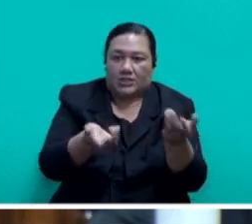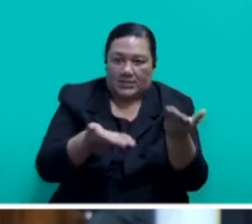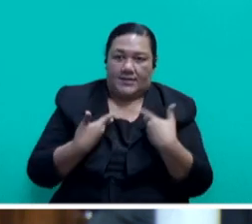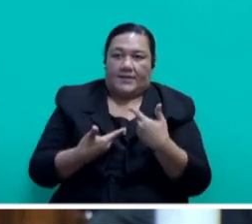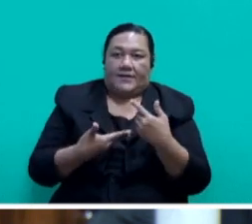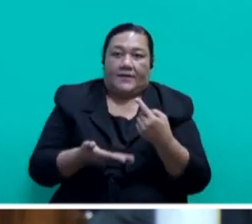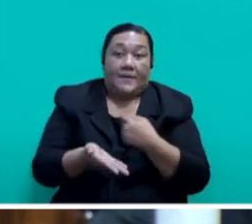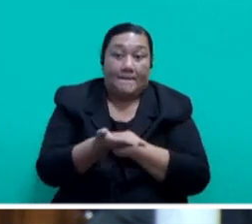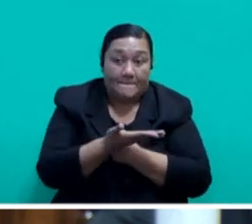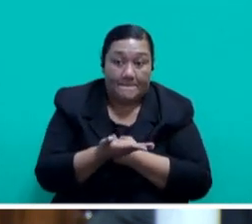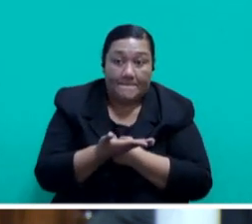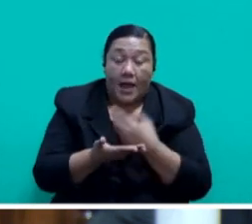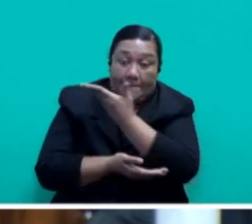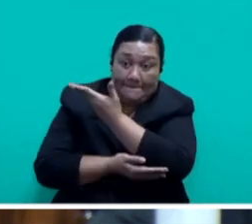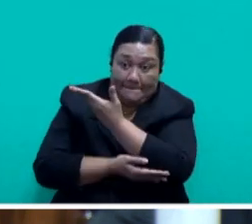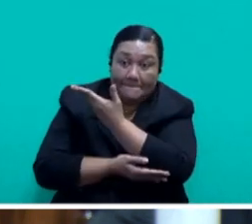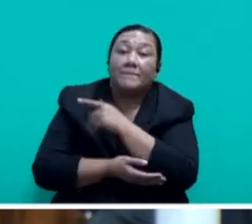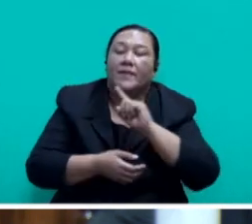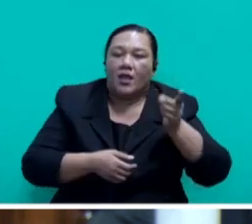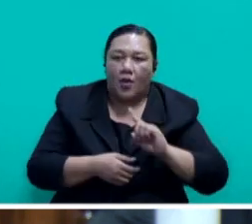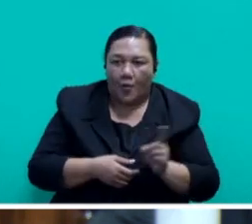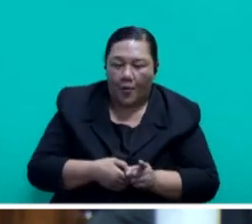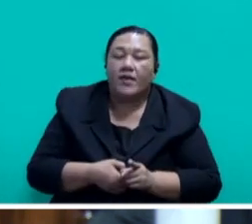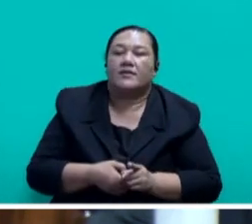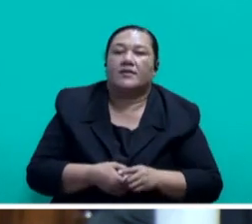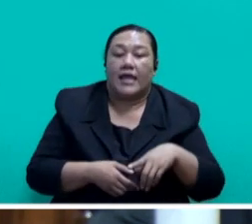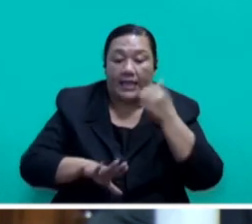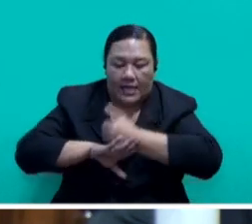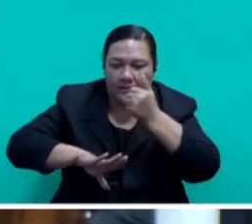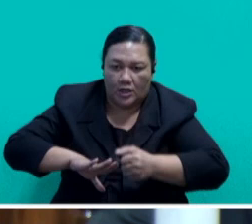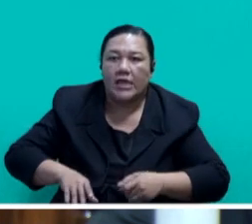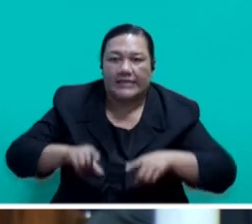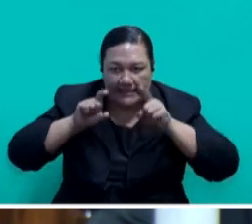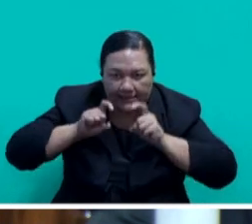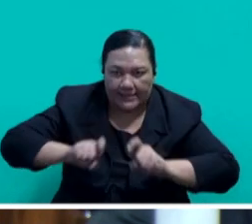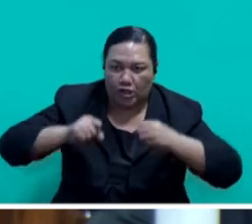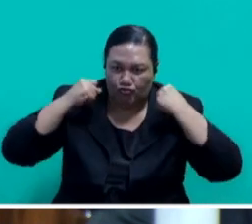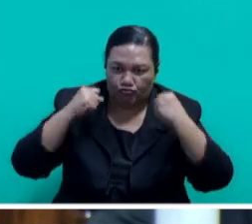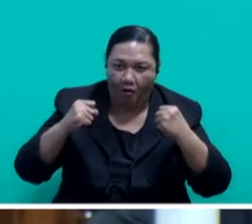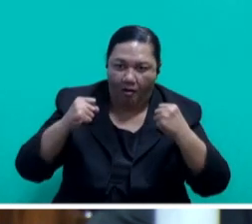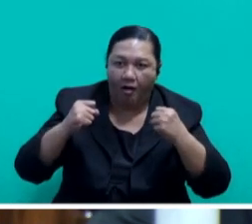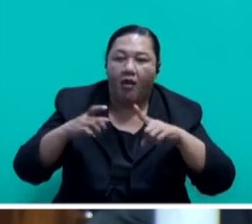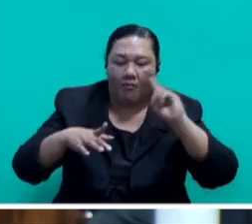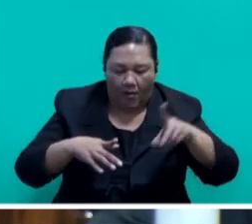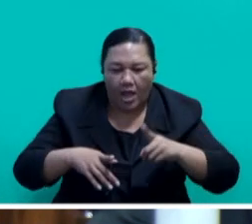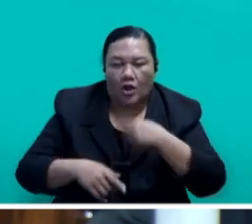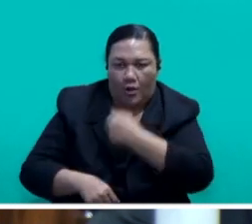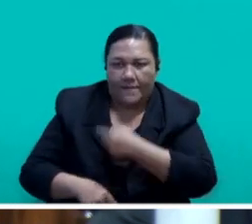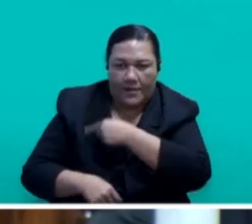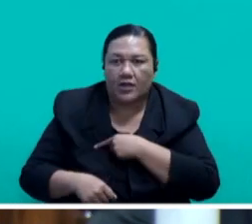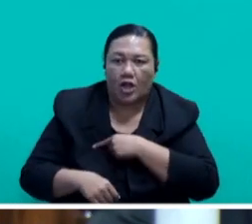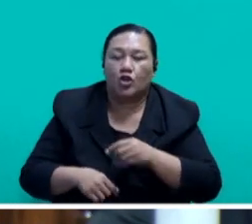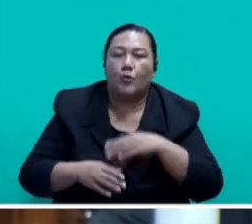you, Mr. Speaker, sir, that the coalition government remains steadfast in its mission to build a brighter